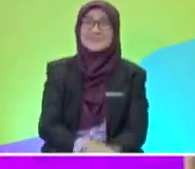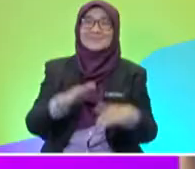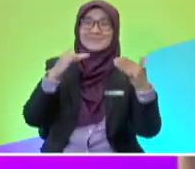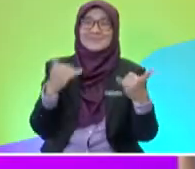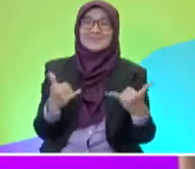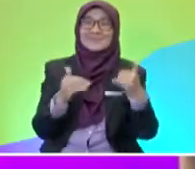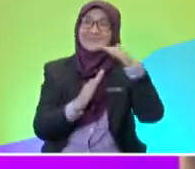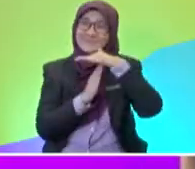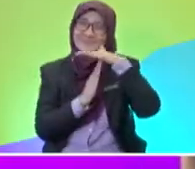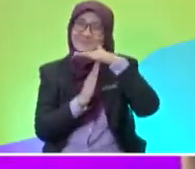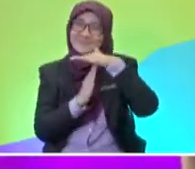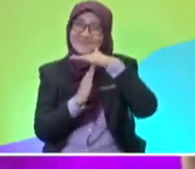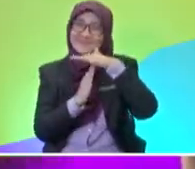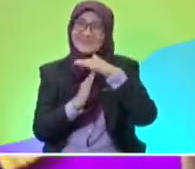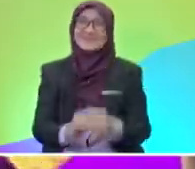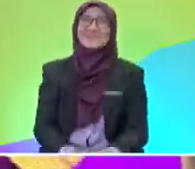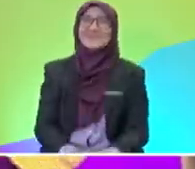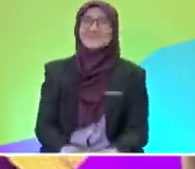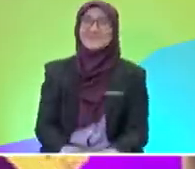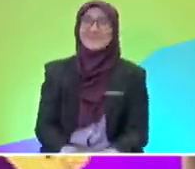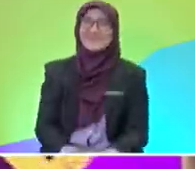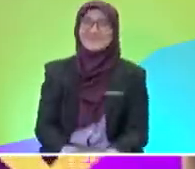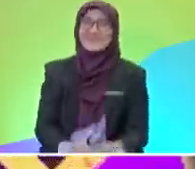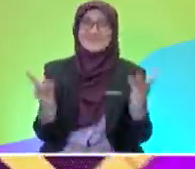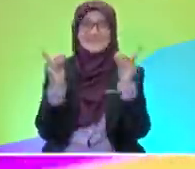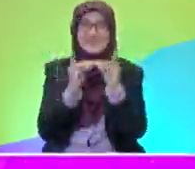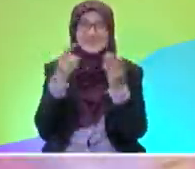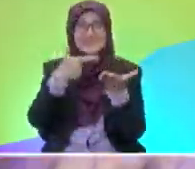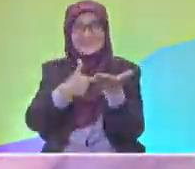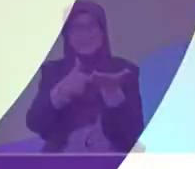break. Don't go anywhere. Stay tuned with us on DidikTV KPM.